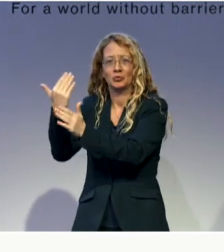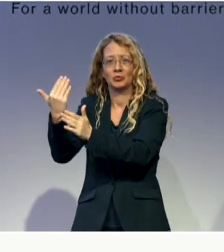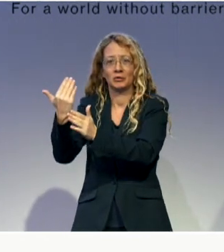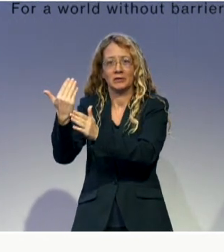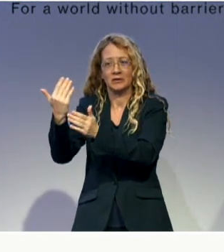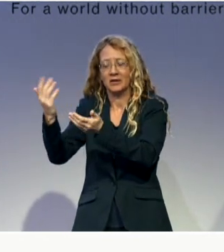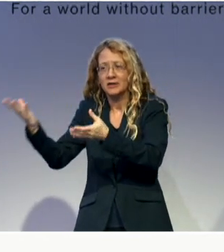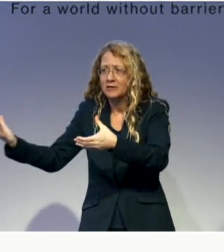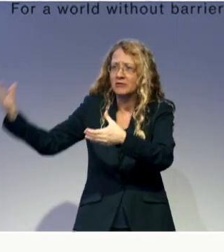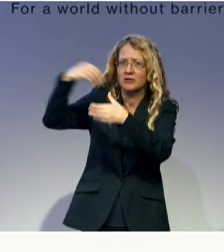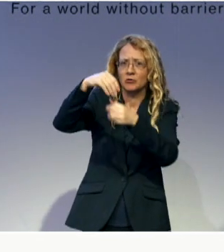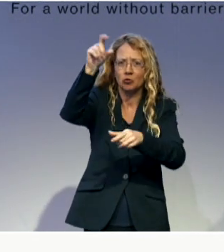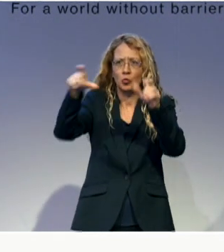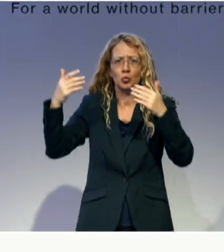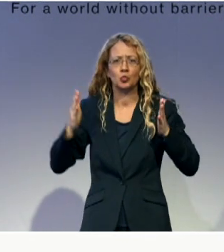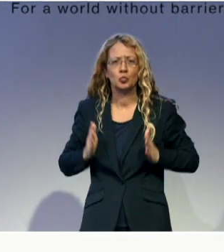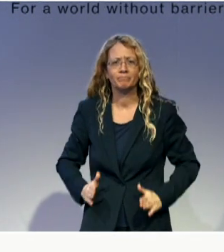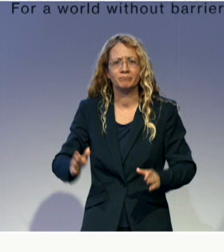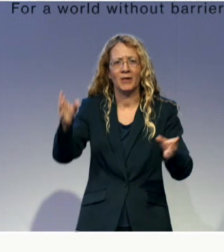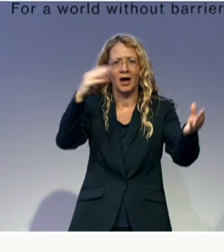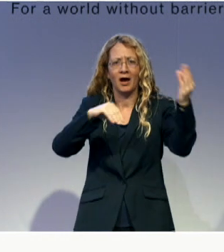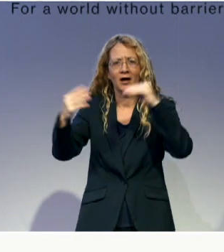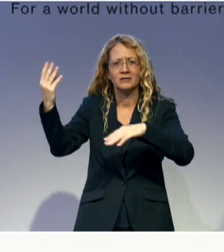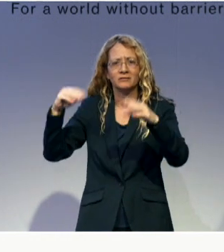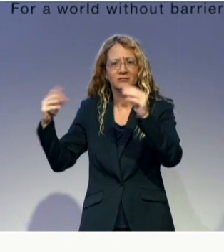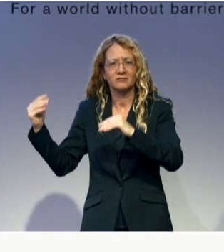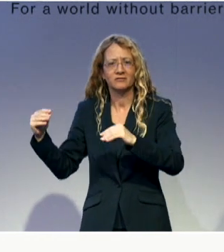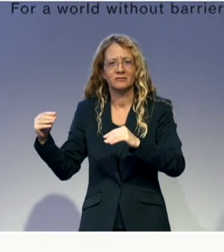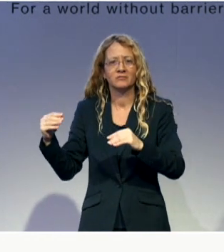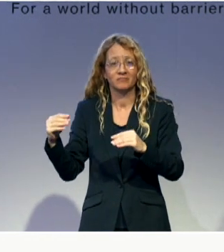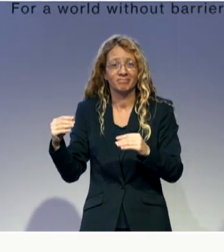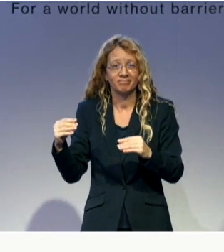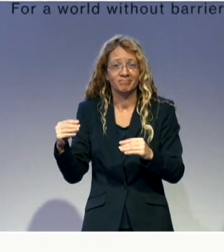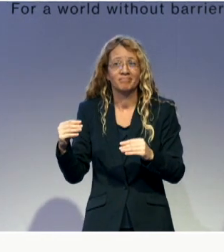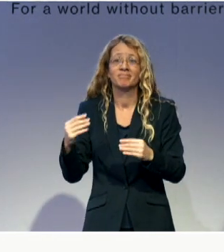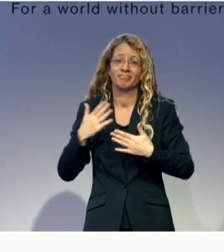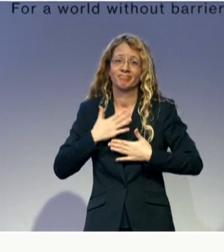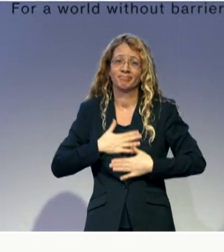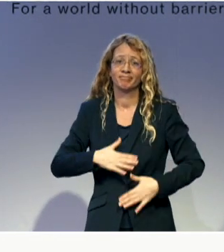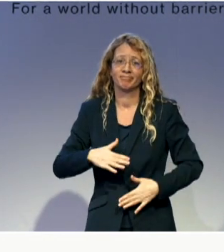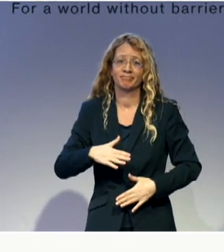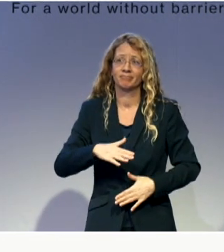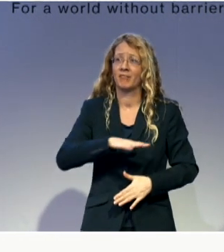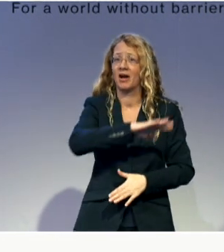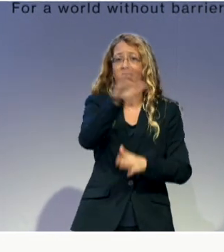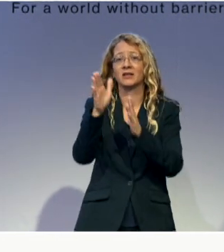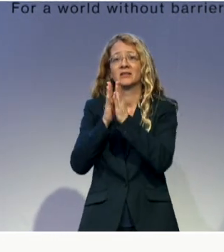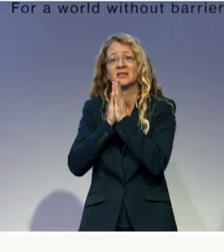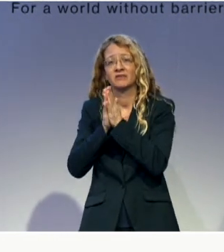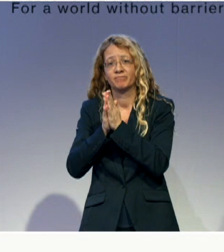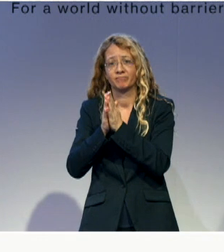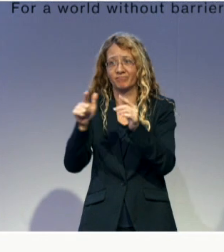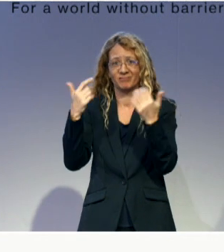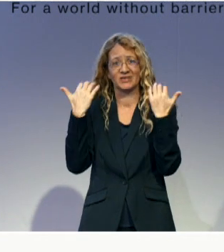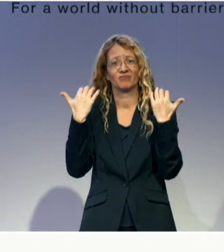this is I want to ask you all in the audience to do us a big favor. We did it this last year. We want to get out